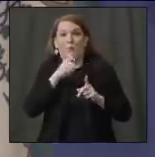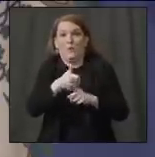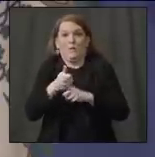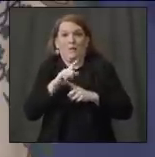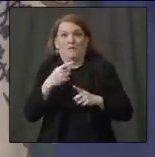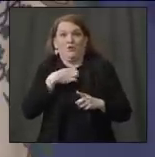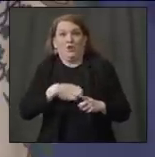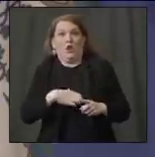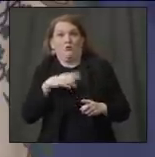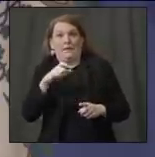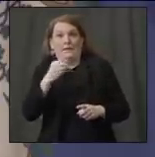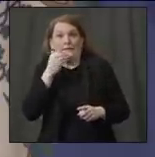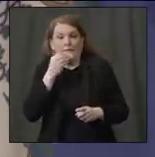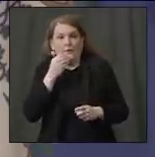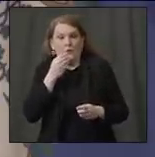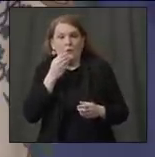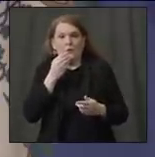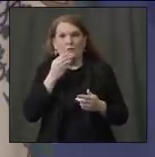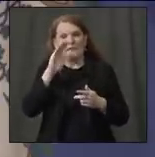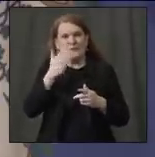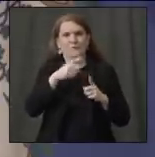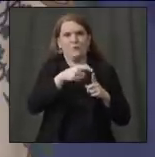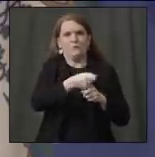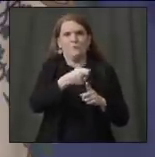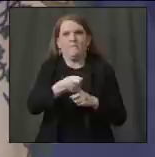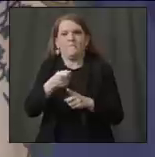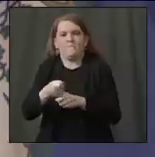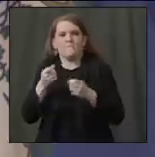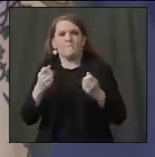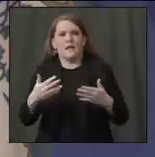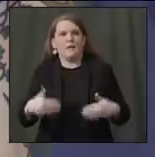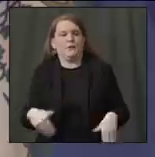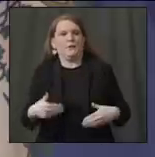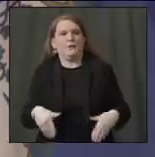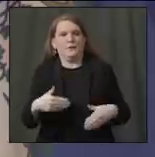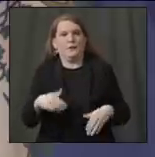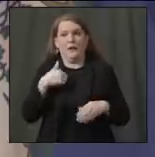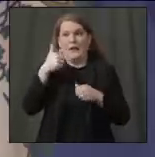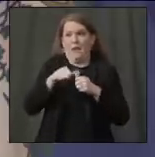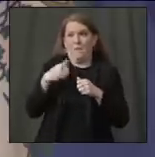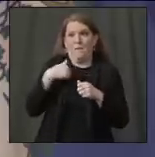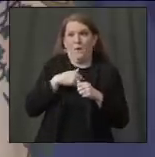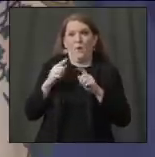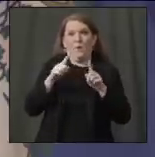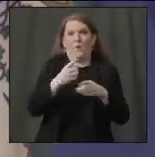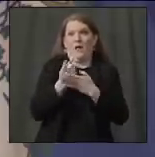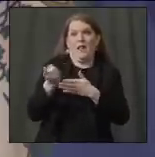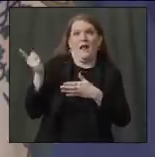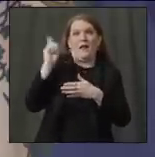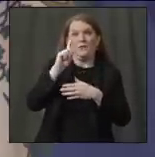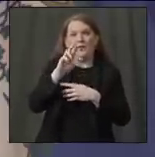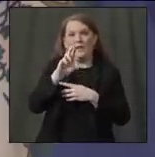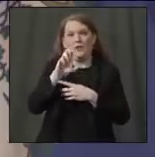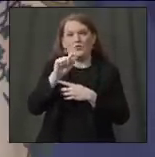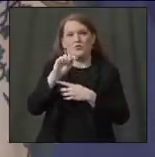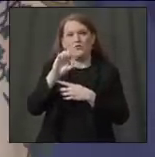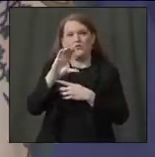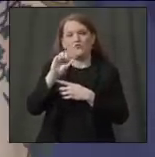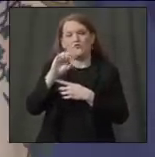Field just last week, and I remember these were all folks lined up for 2 hours, ready to get